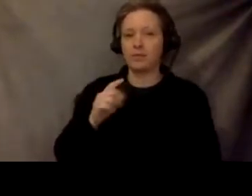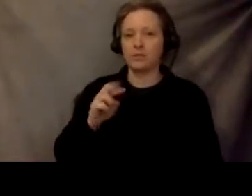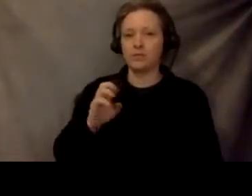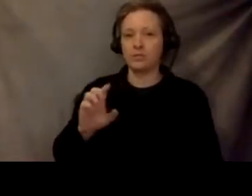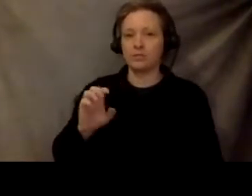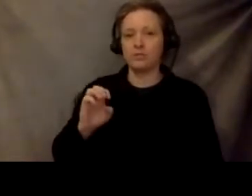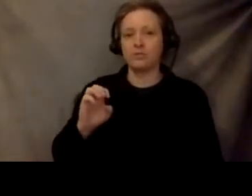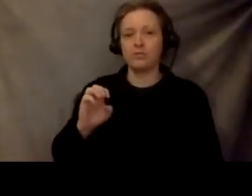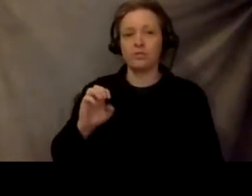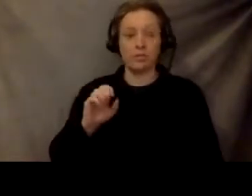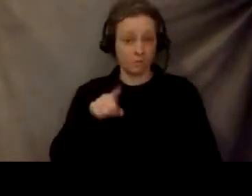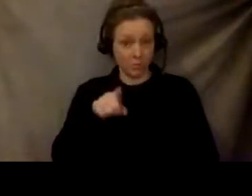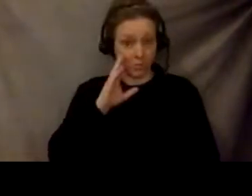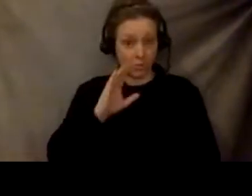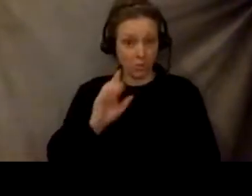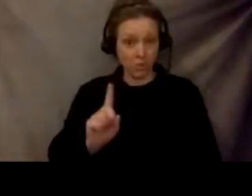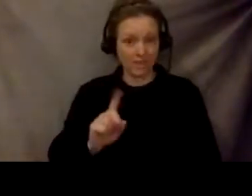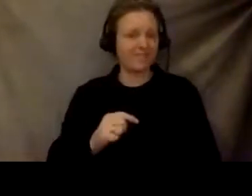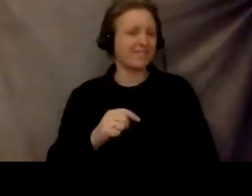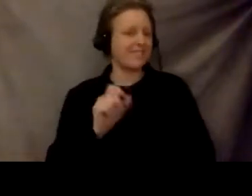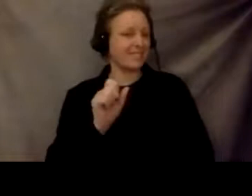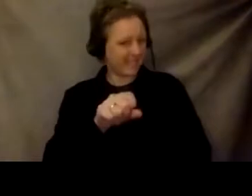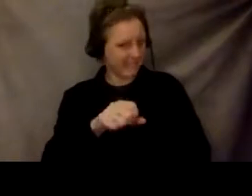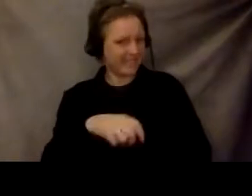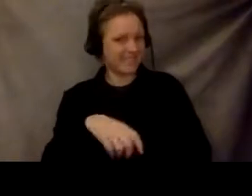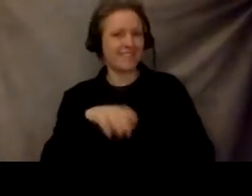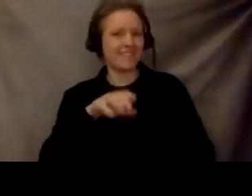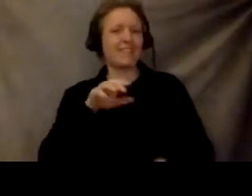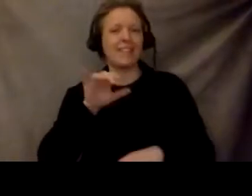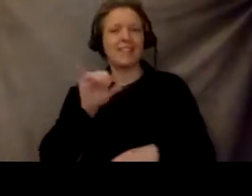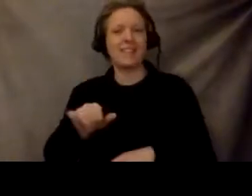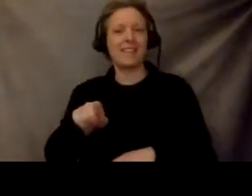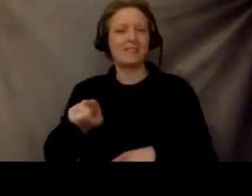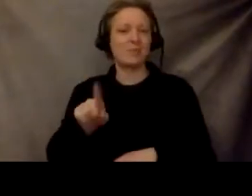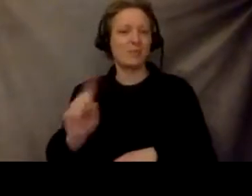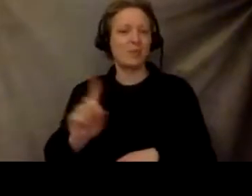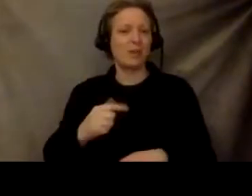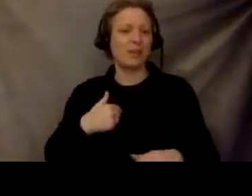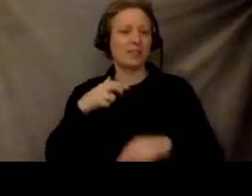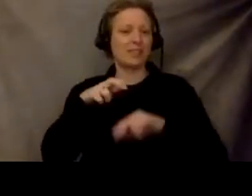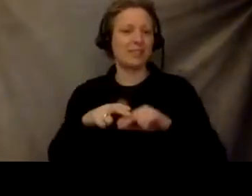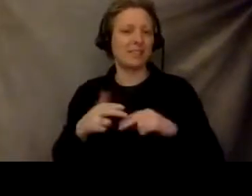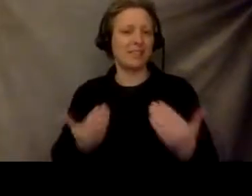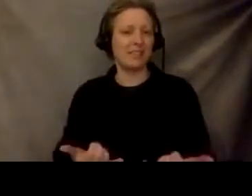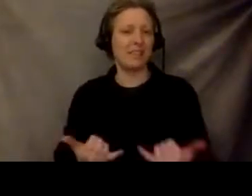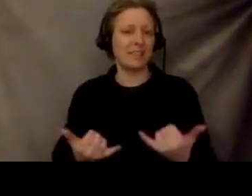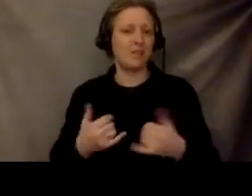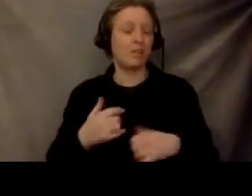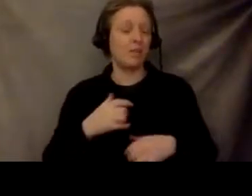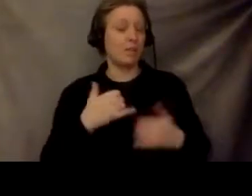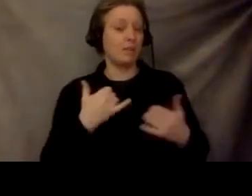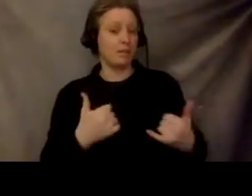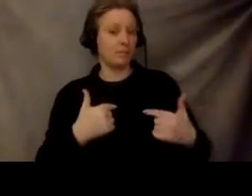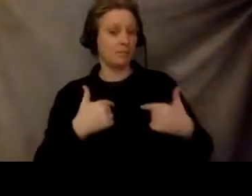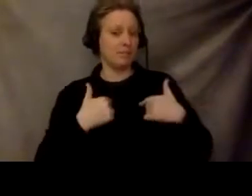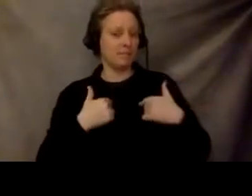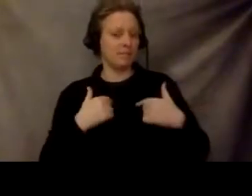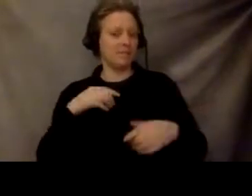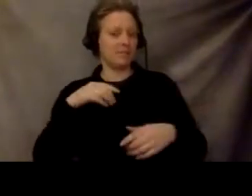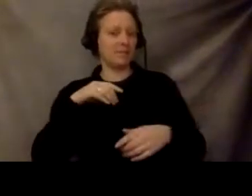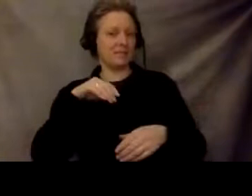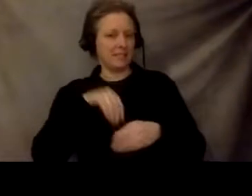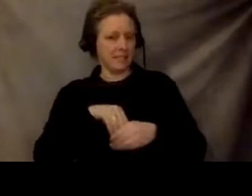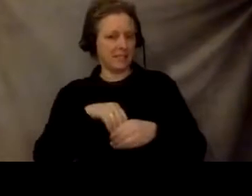know exactly where that is. That's where I'm sitting right now. And that is where I will I'm actually at the police academy right now. Oh, you are? Good.